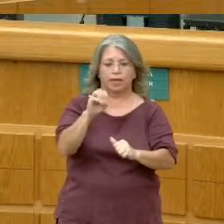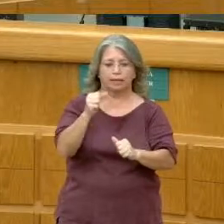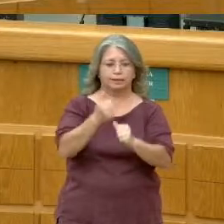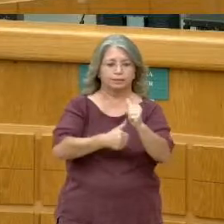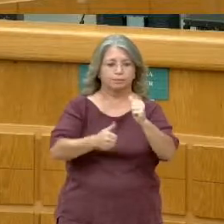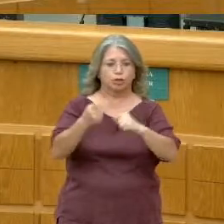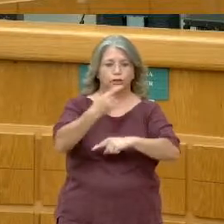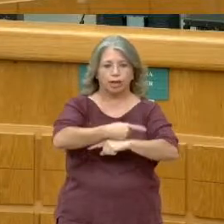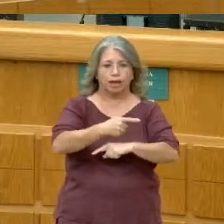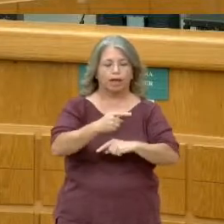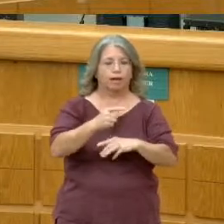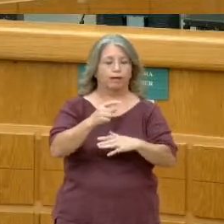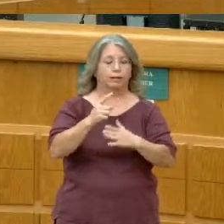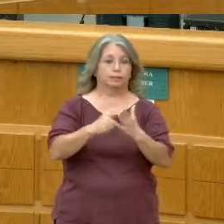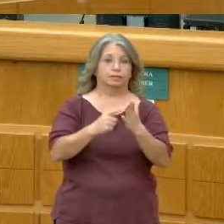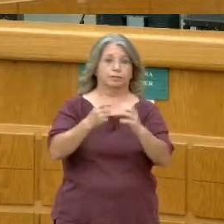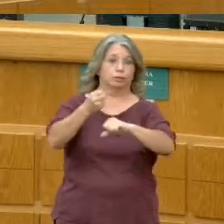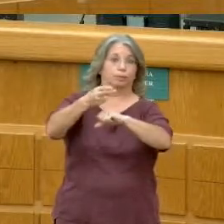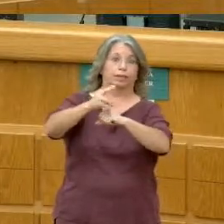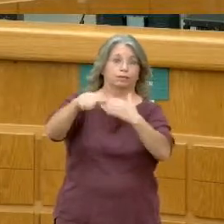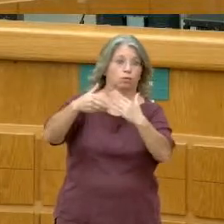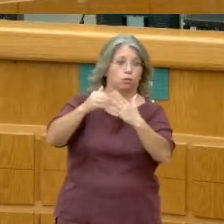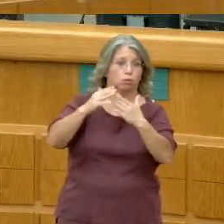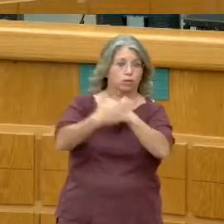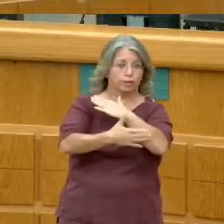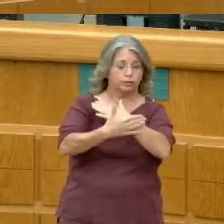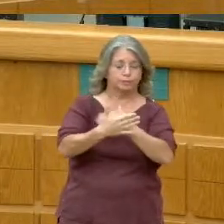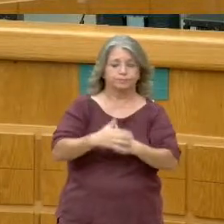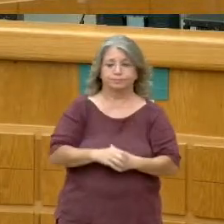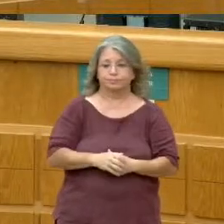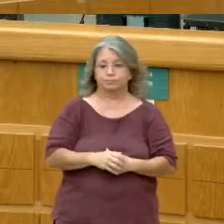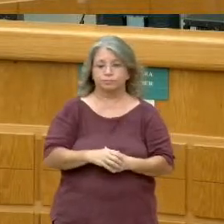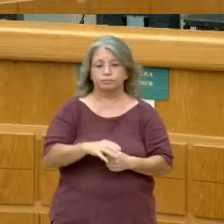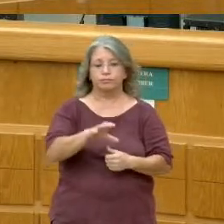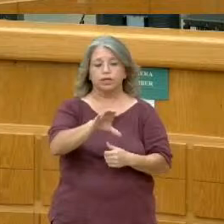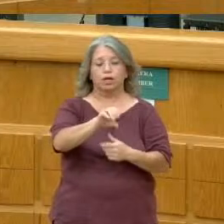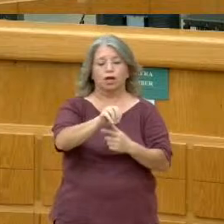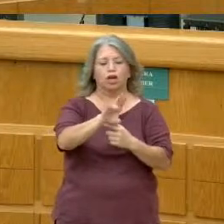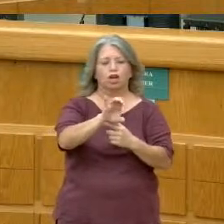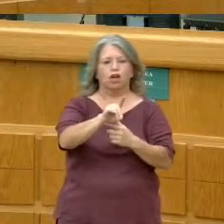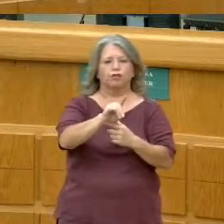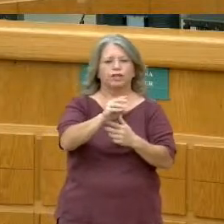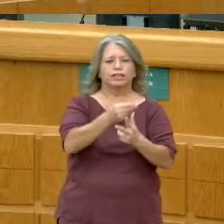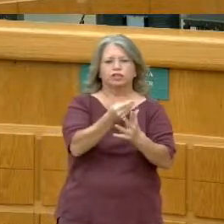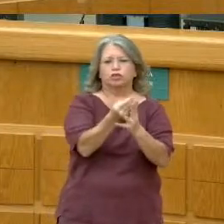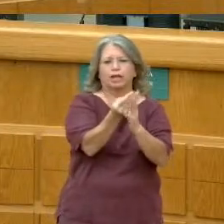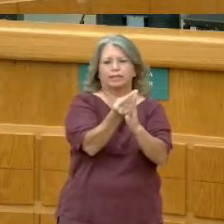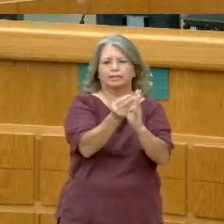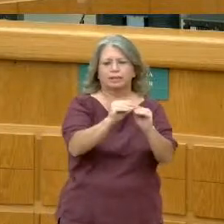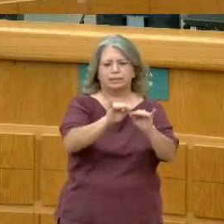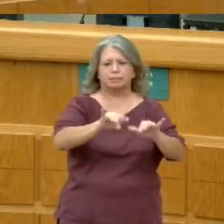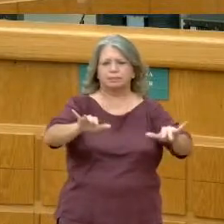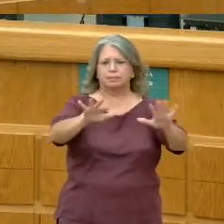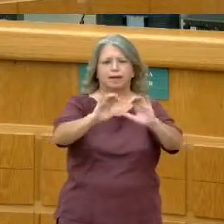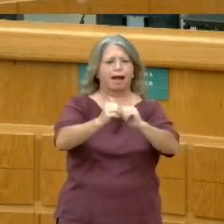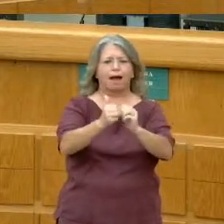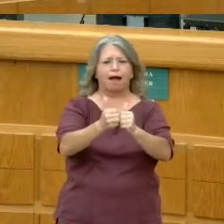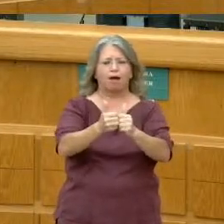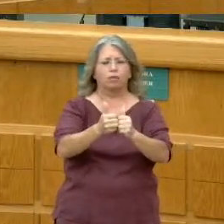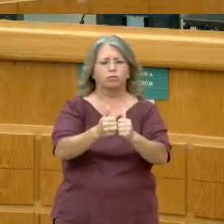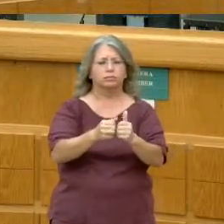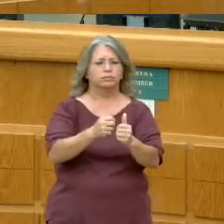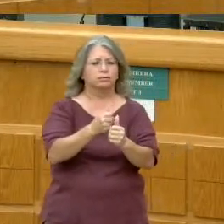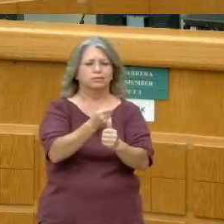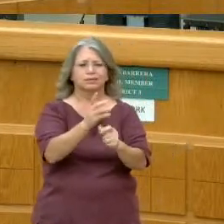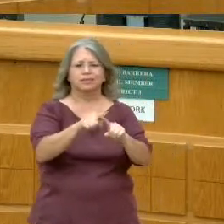of the country. COVID-19 is transmitted in a variety of ways. It's transmitted through the air. Now, I know that there's been some